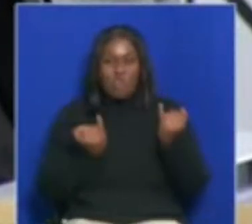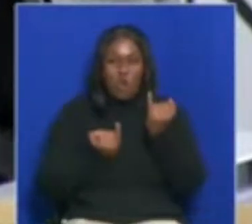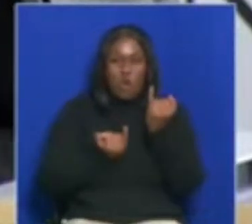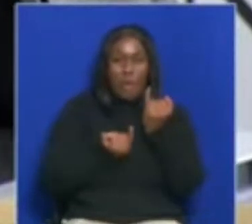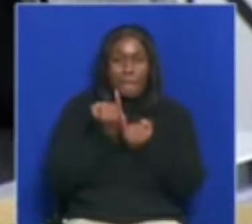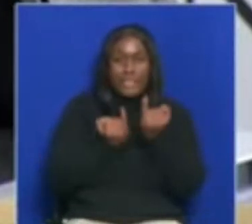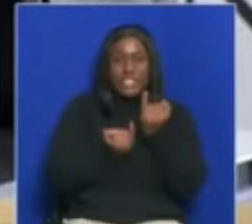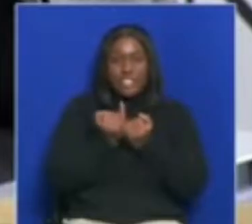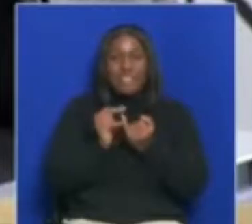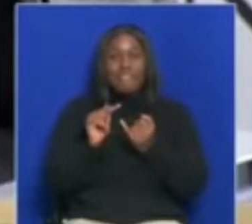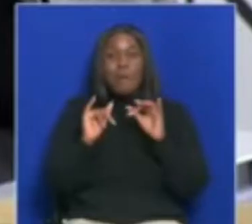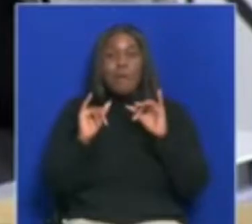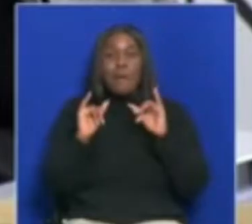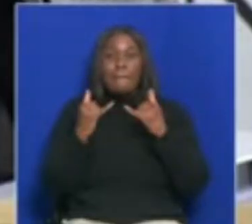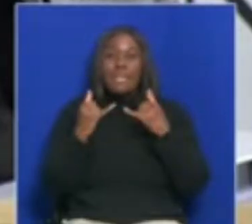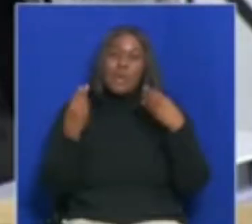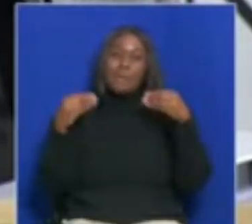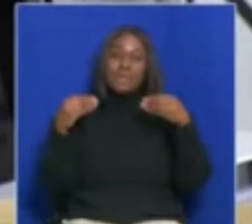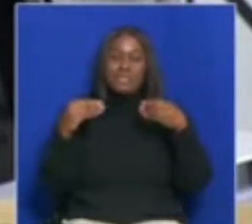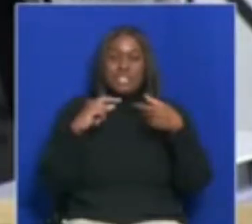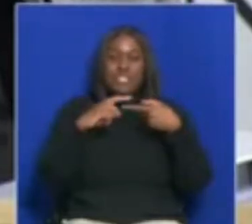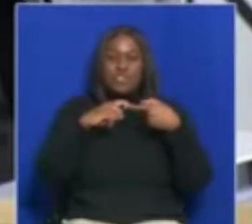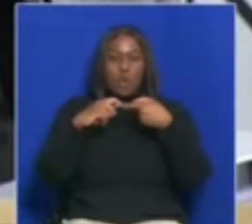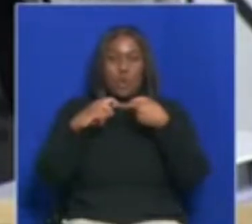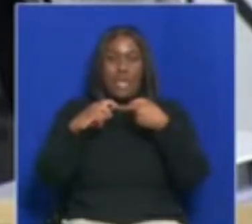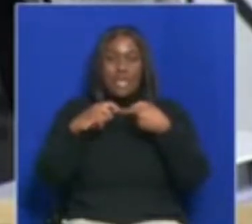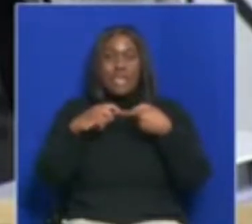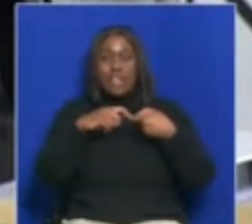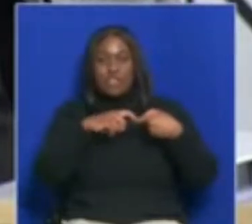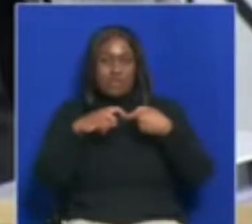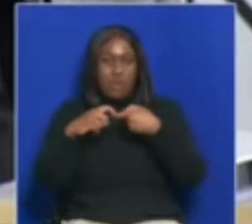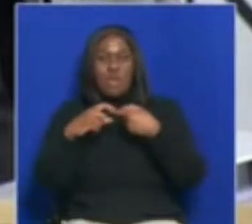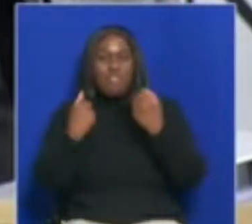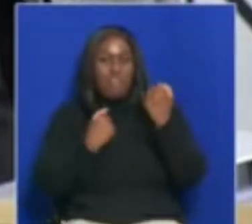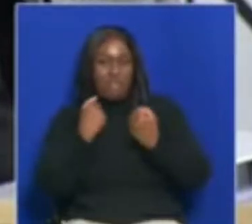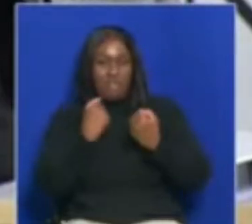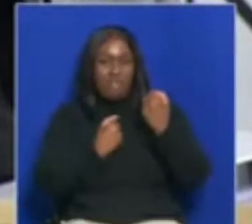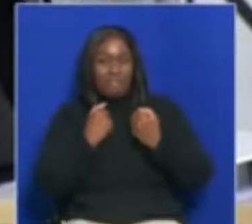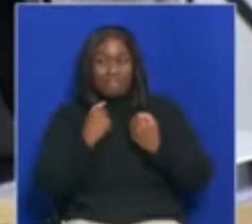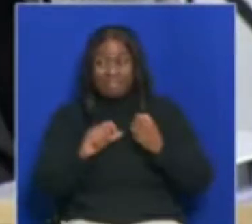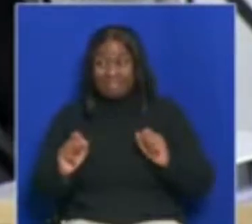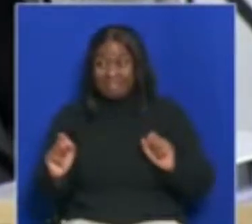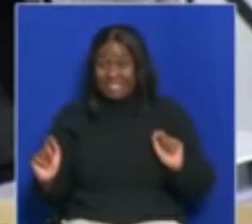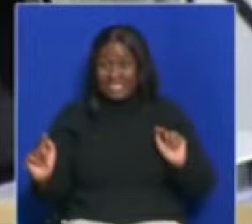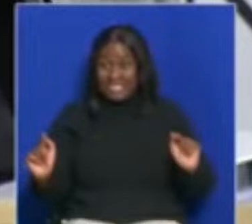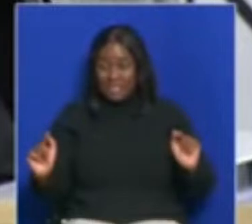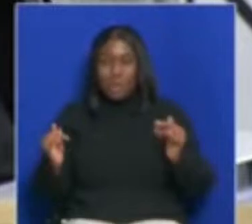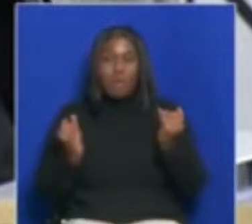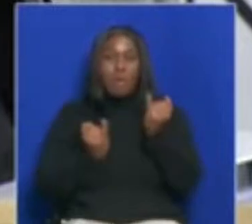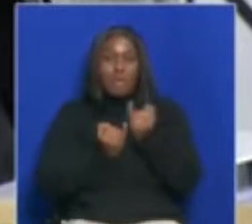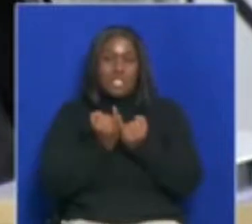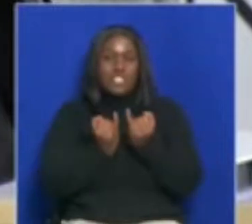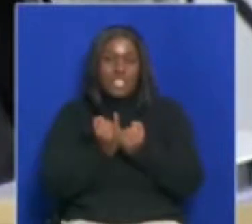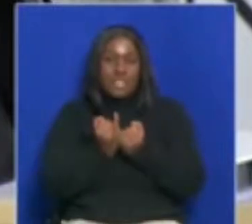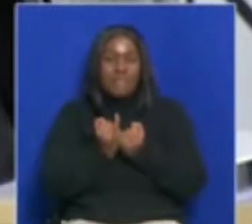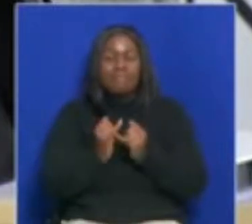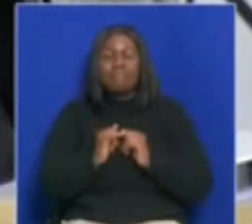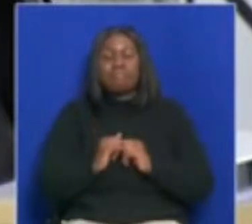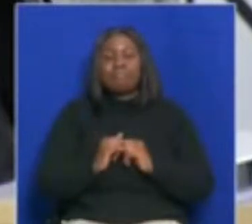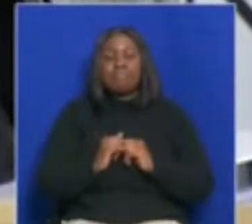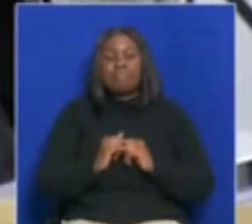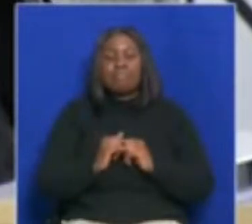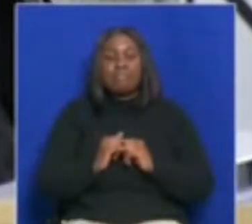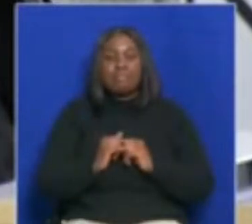industry. They were competitions to each other. And the shootings arising from tow truck turf